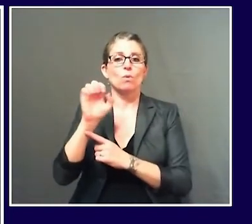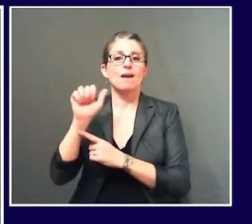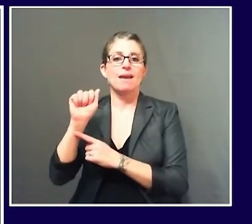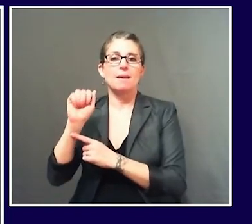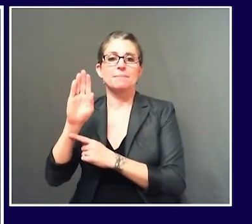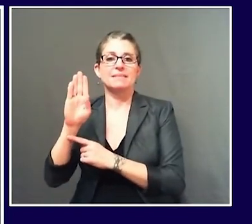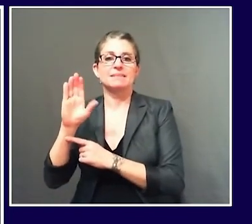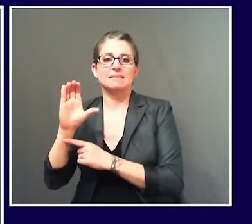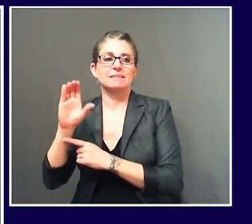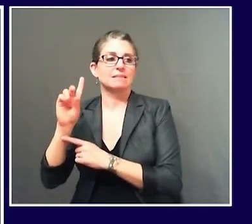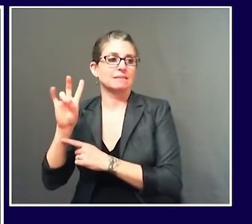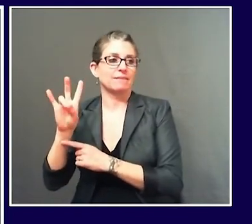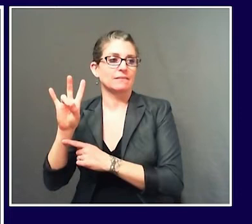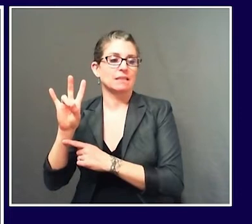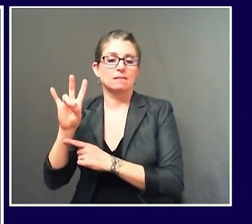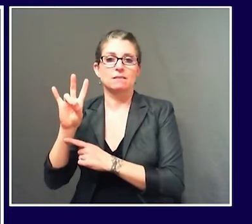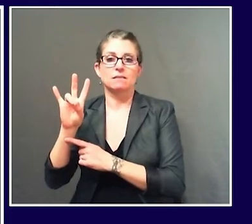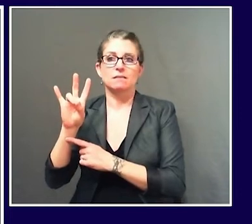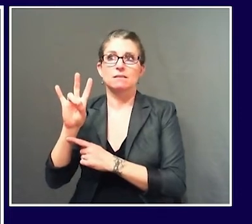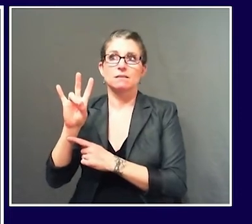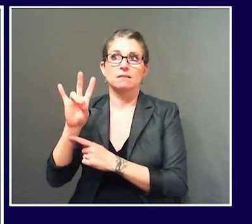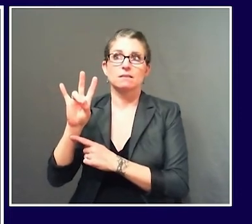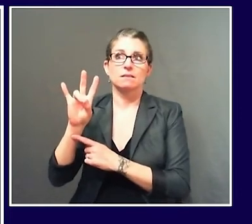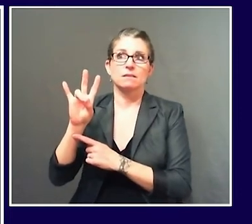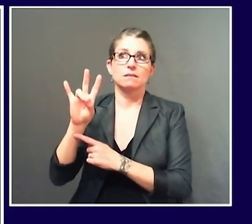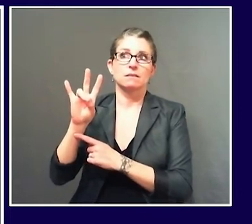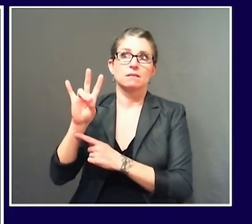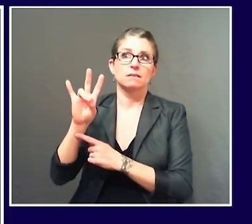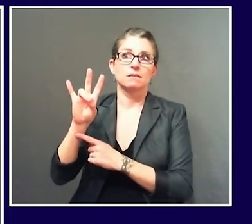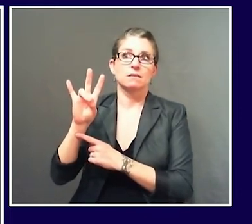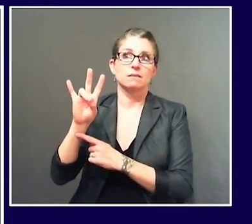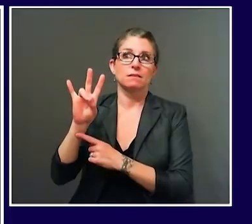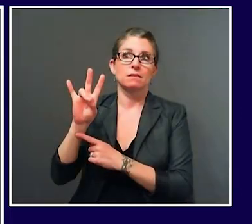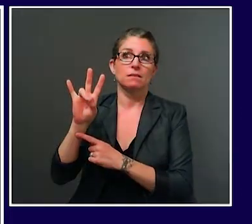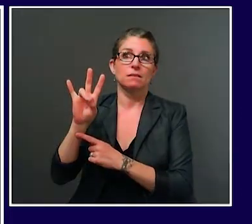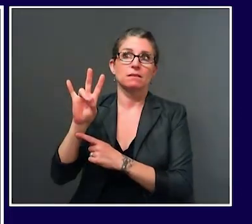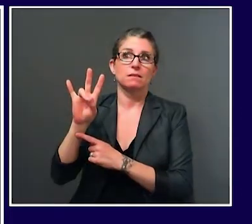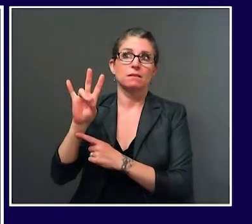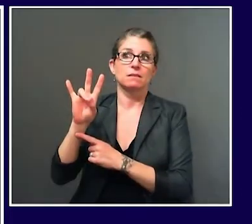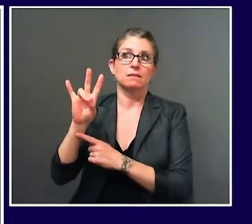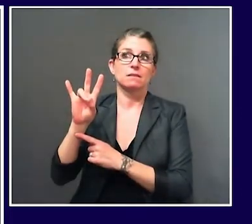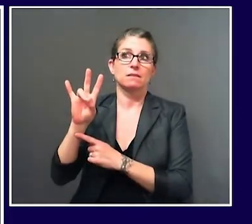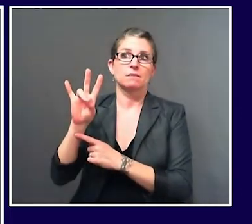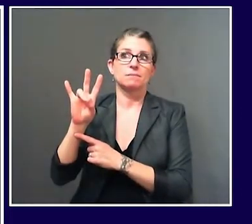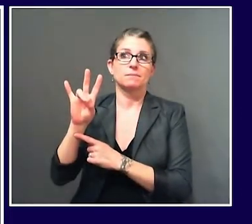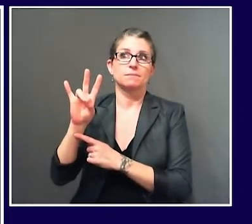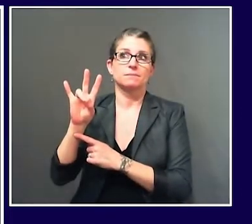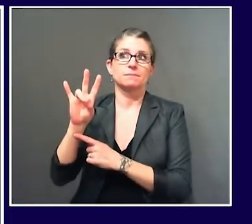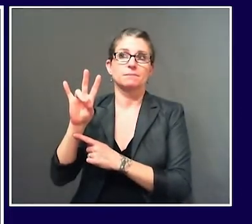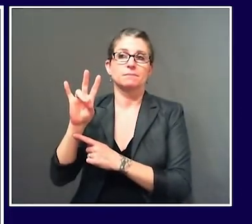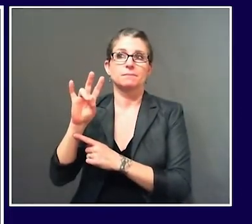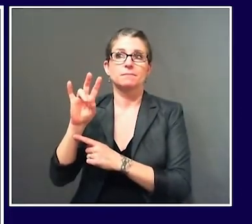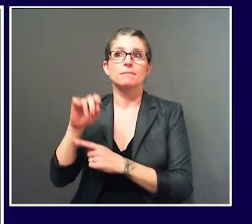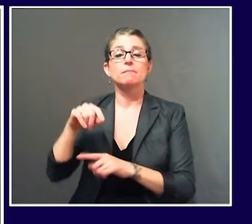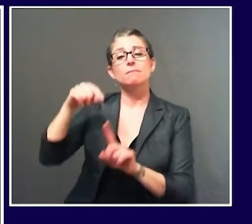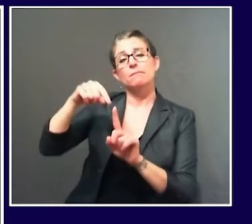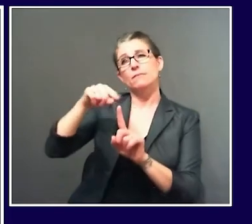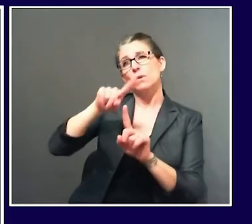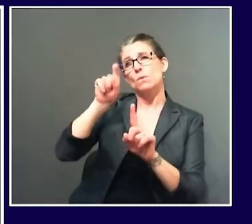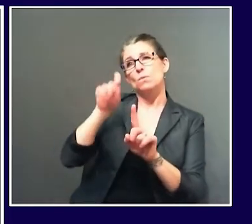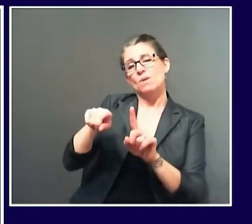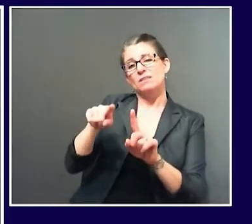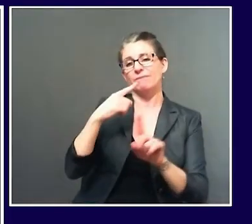Thank you, Dr. Shah. This question may be more along the lines for your epidemiologist investigation team, but with all the tests that have come